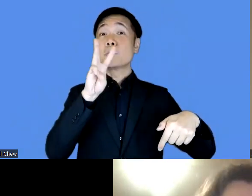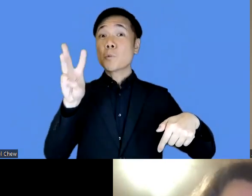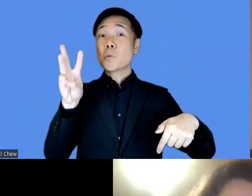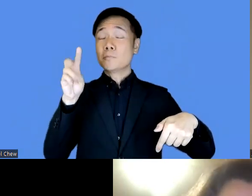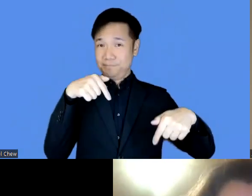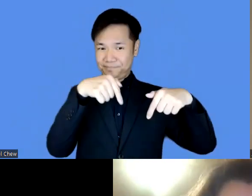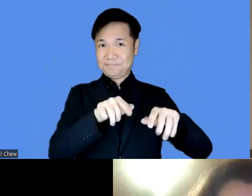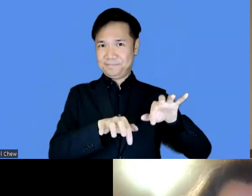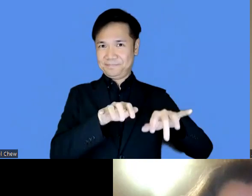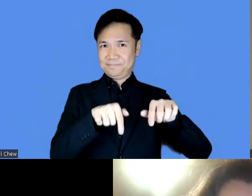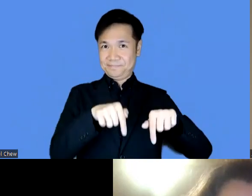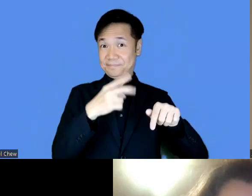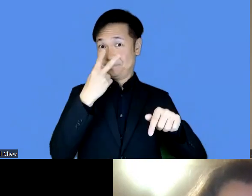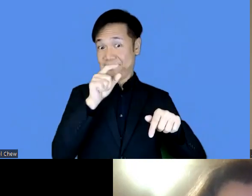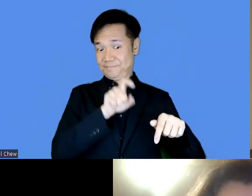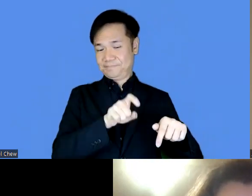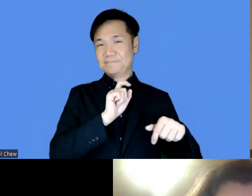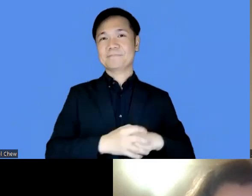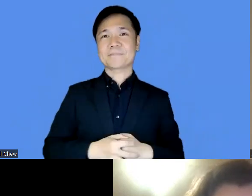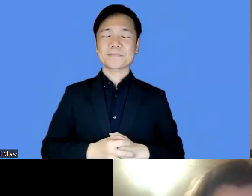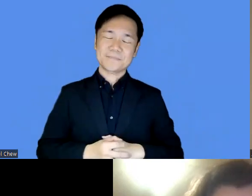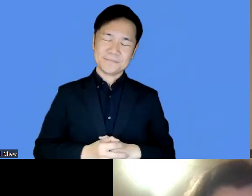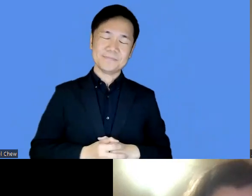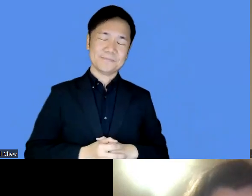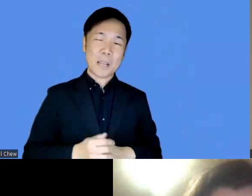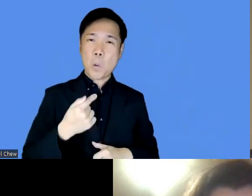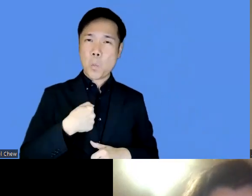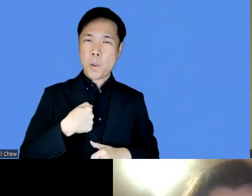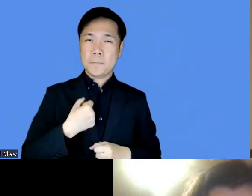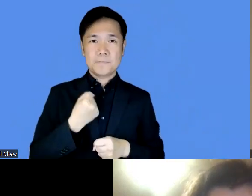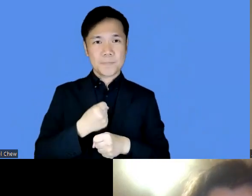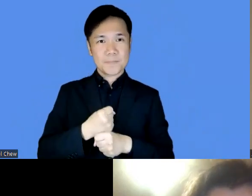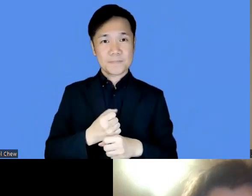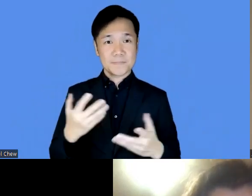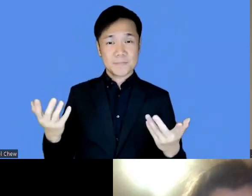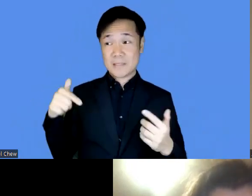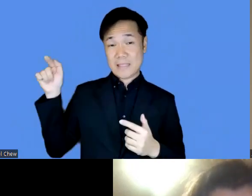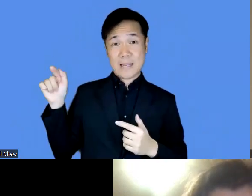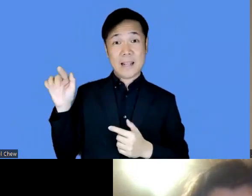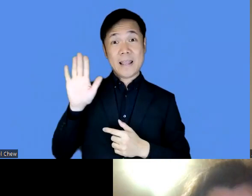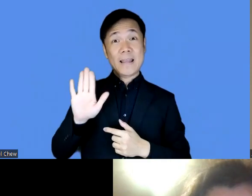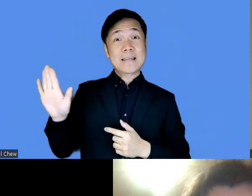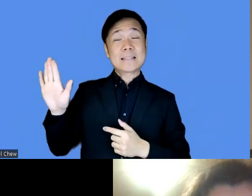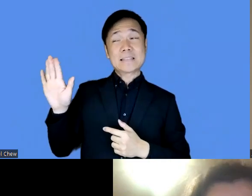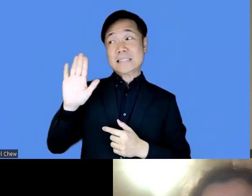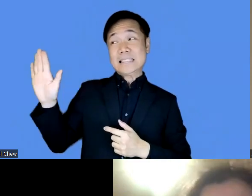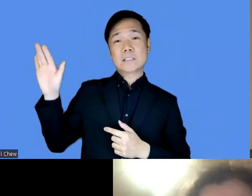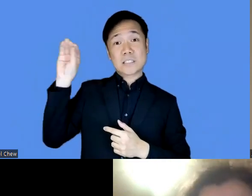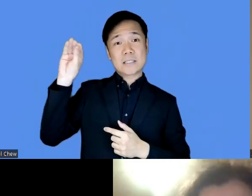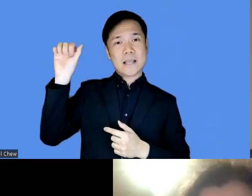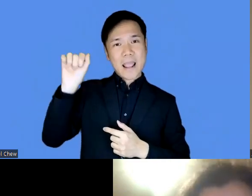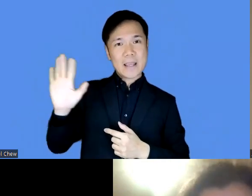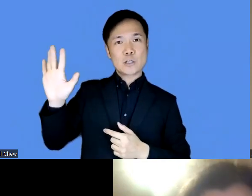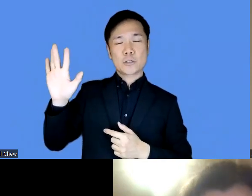So who are we? We are a team of researchers based in East Asia and the Pacific, Europe,